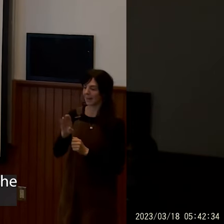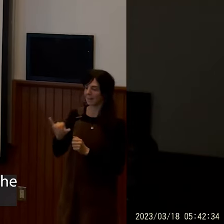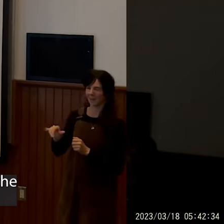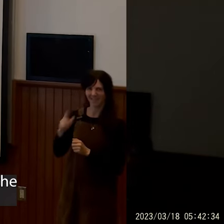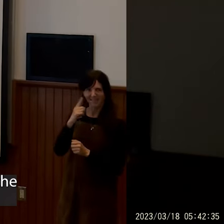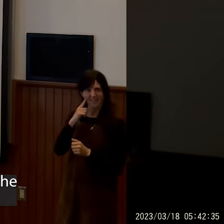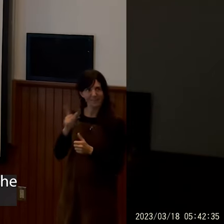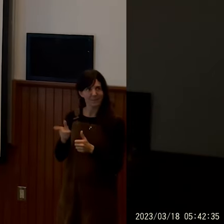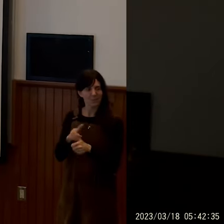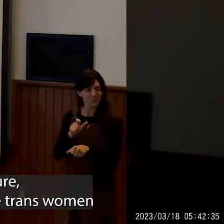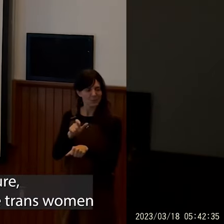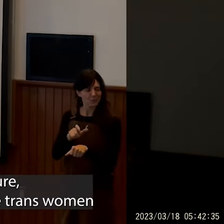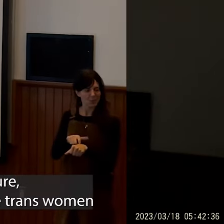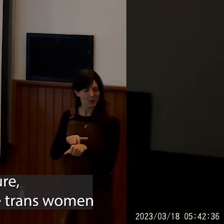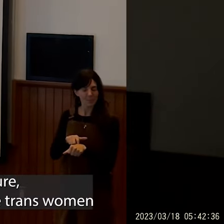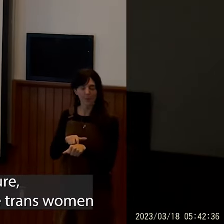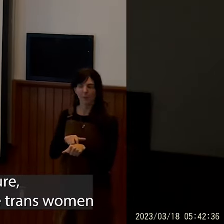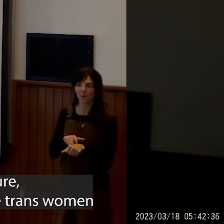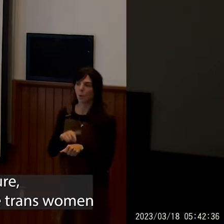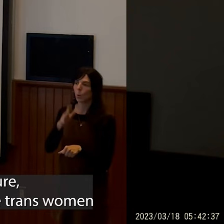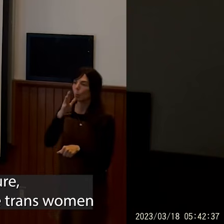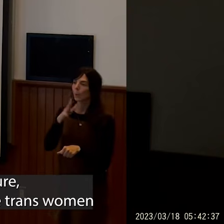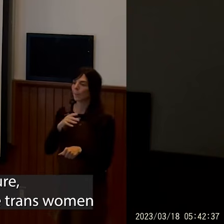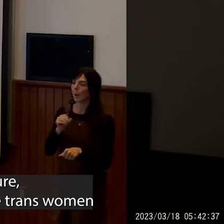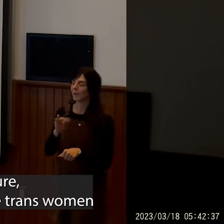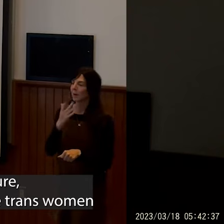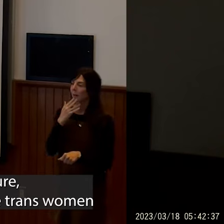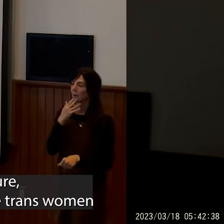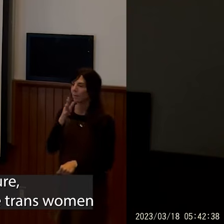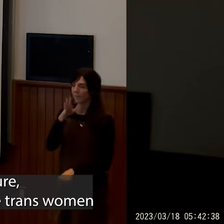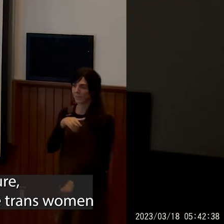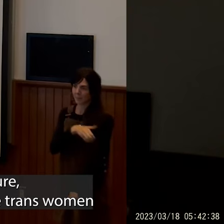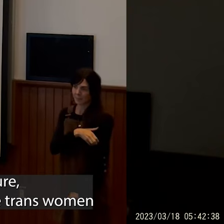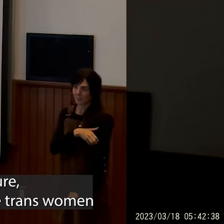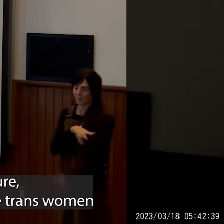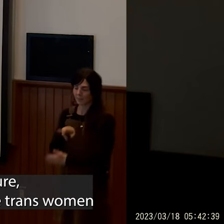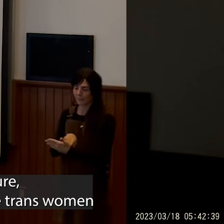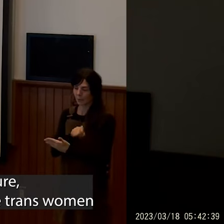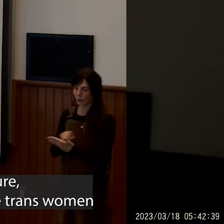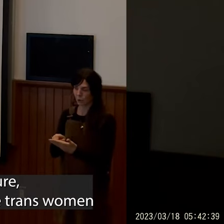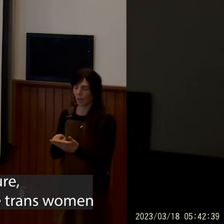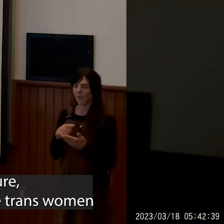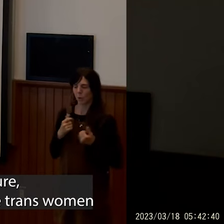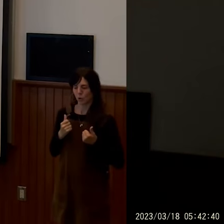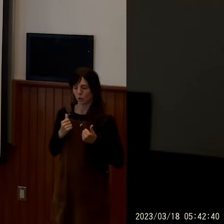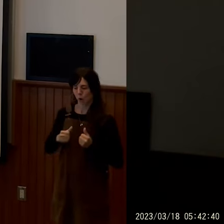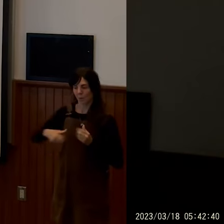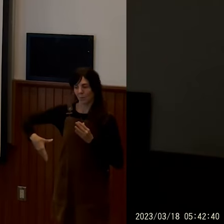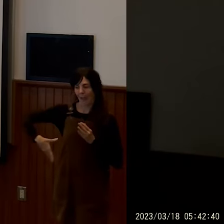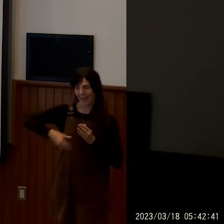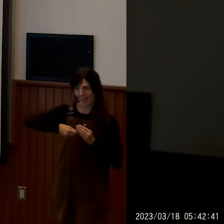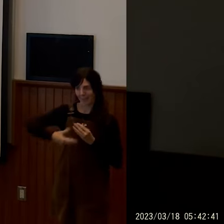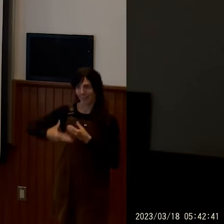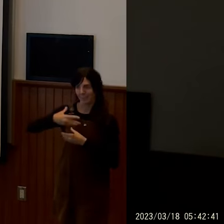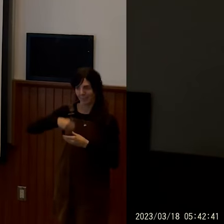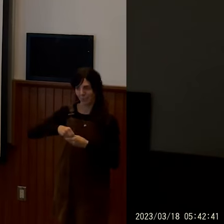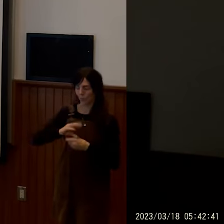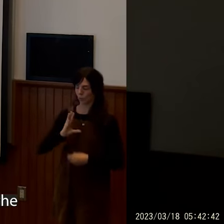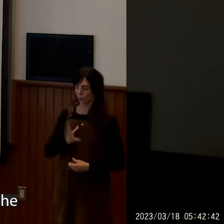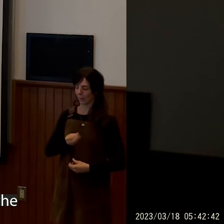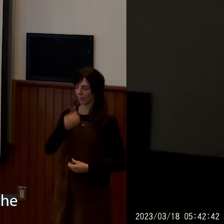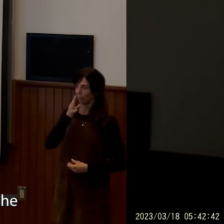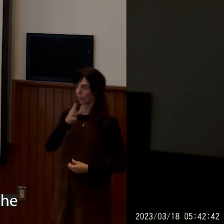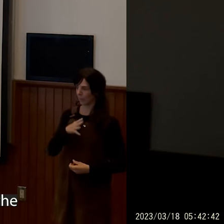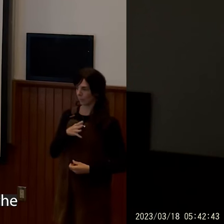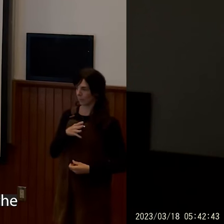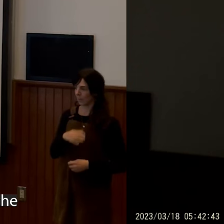the first time in women of color feminist literature where they were making an effort to include trans women. And she